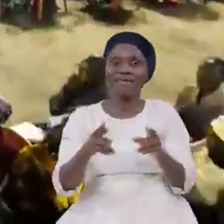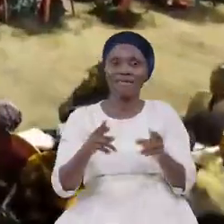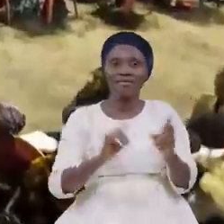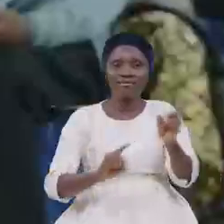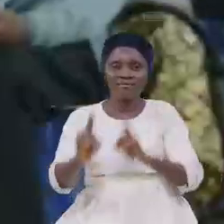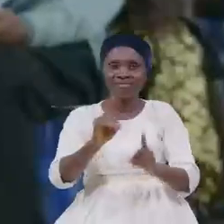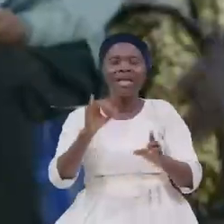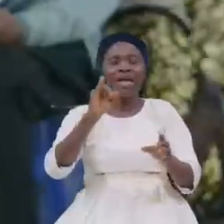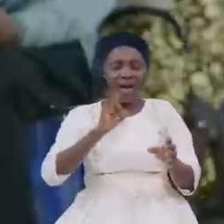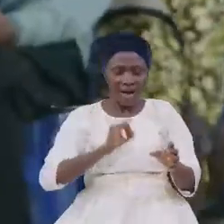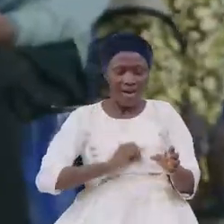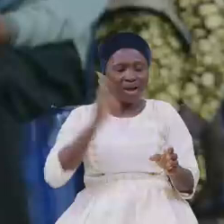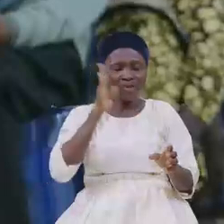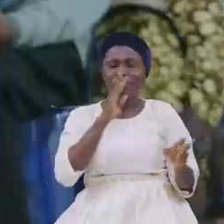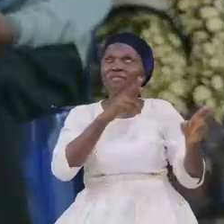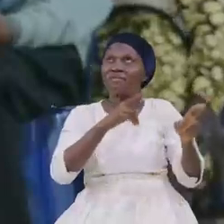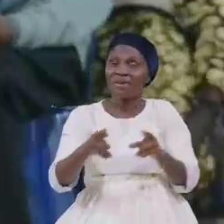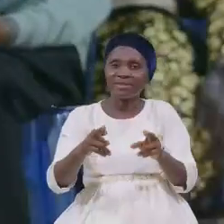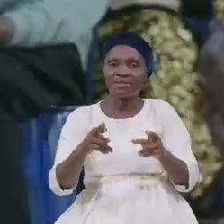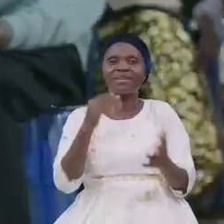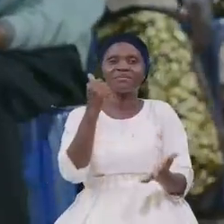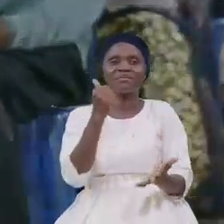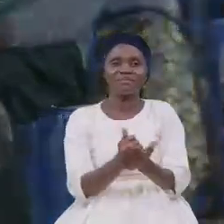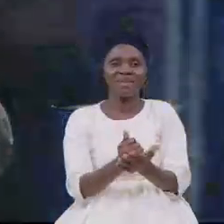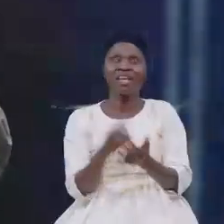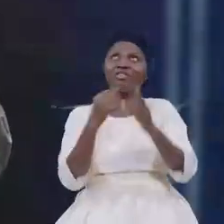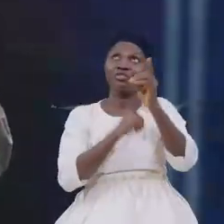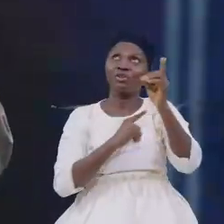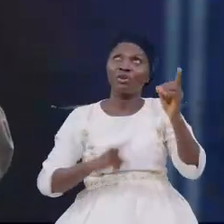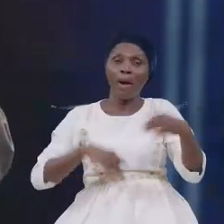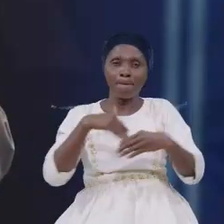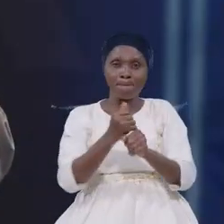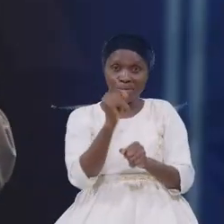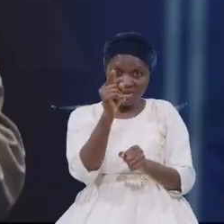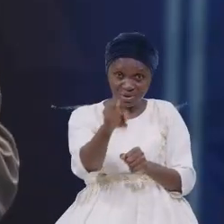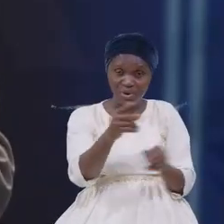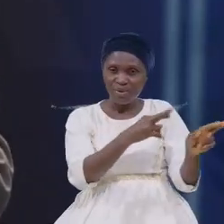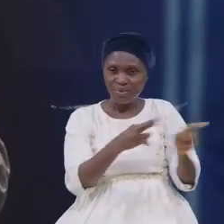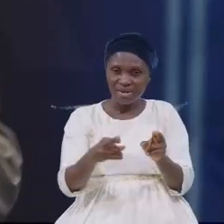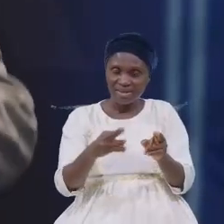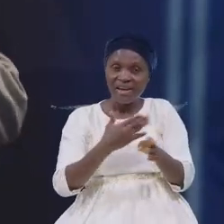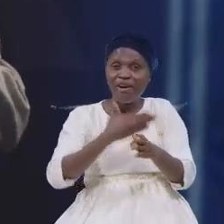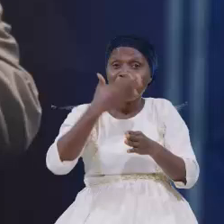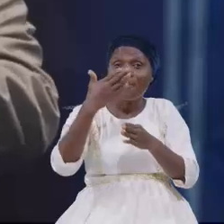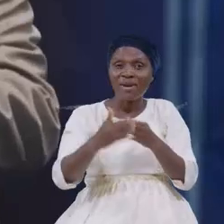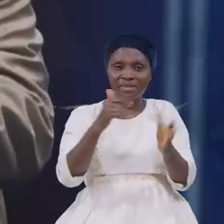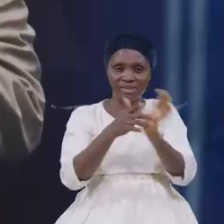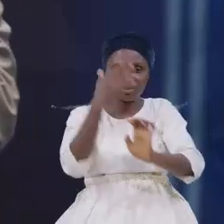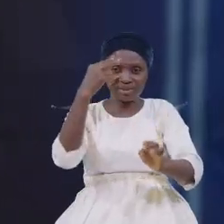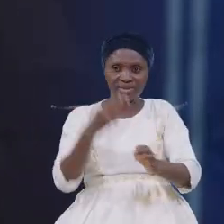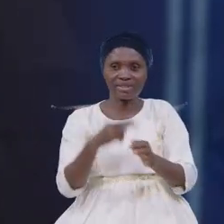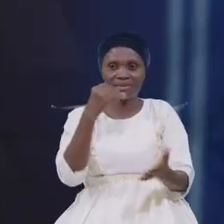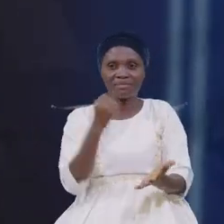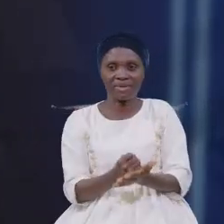ready. The Lord make you ready, complete in Jesus' name. And ye